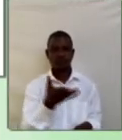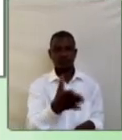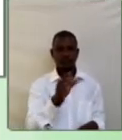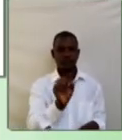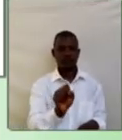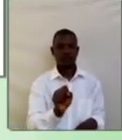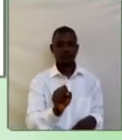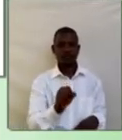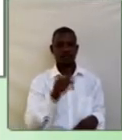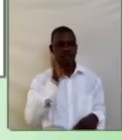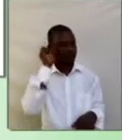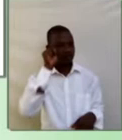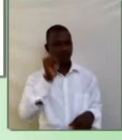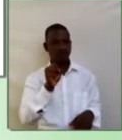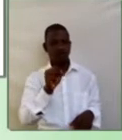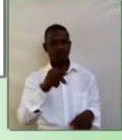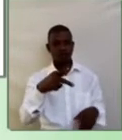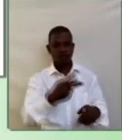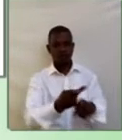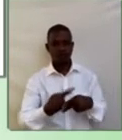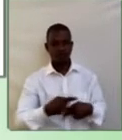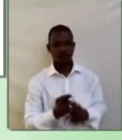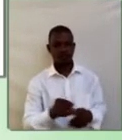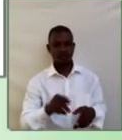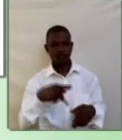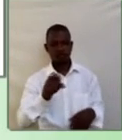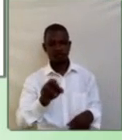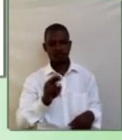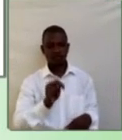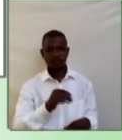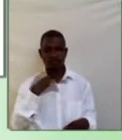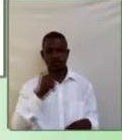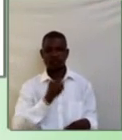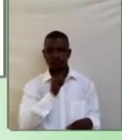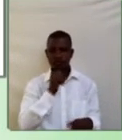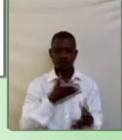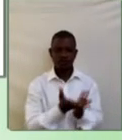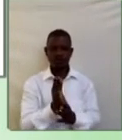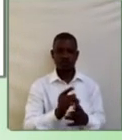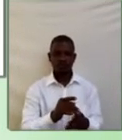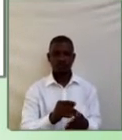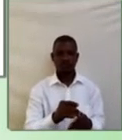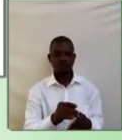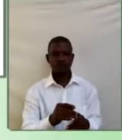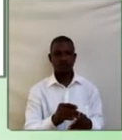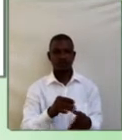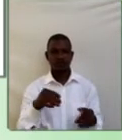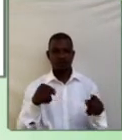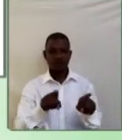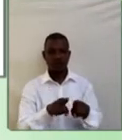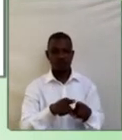theirs, his, possessive pronoun. The incorrect version,